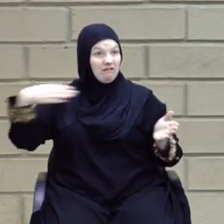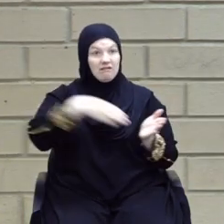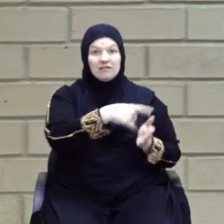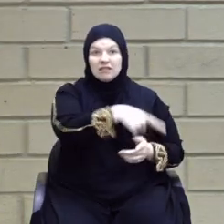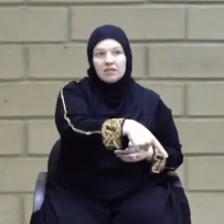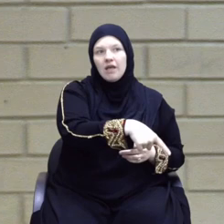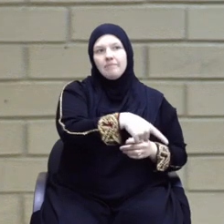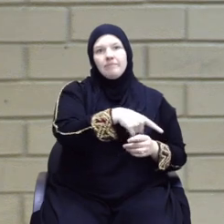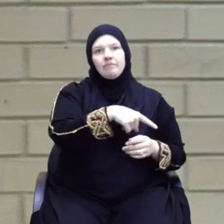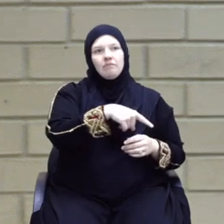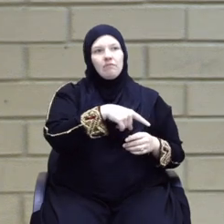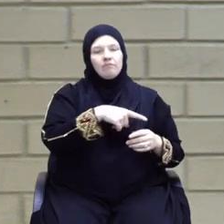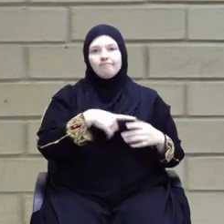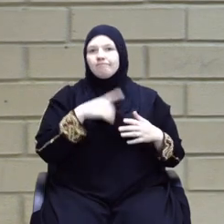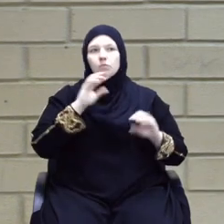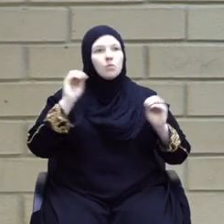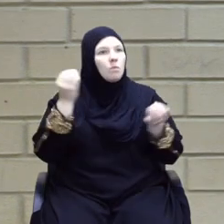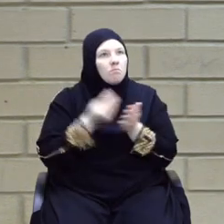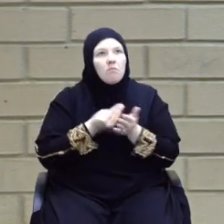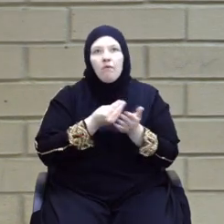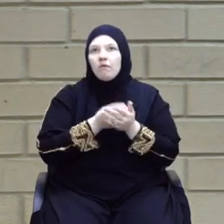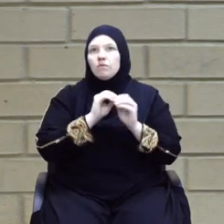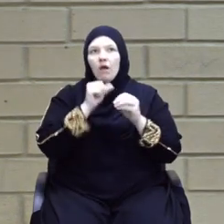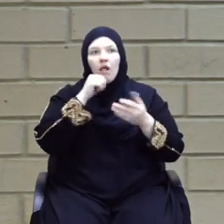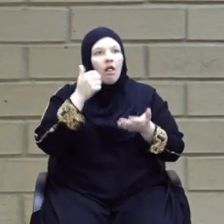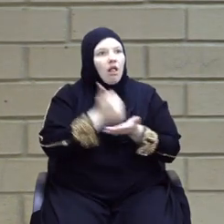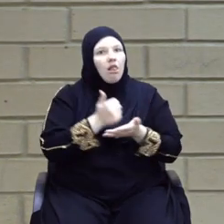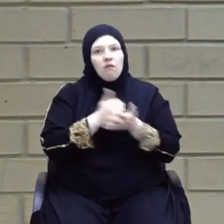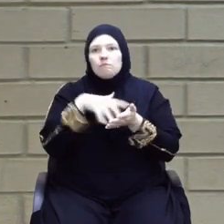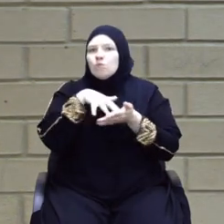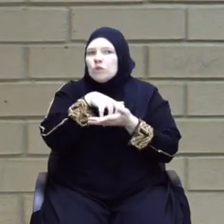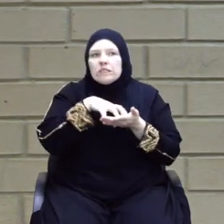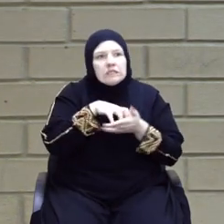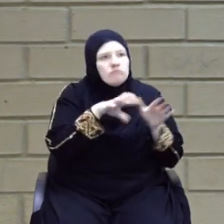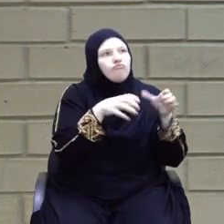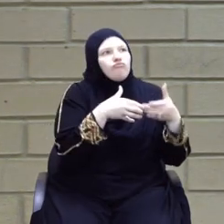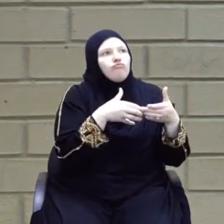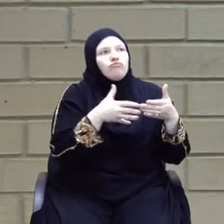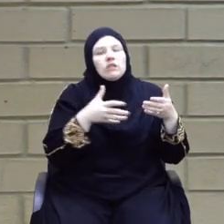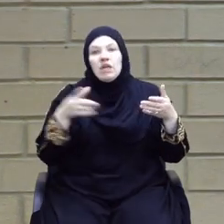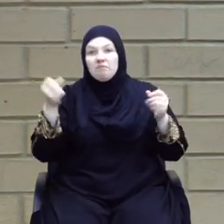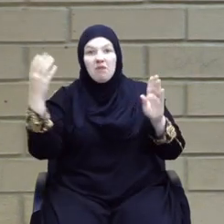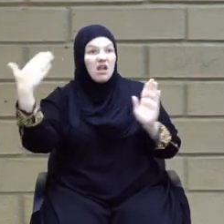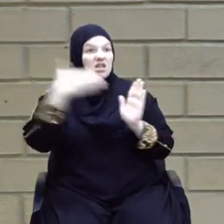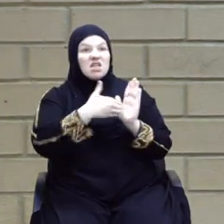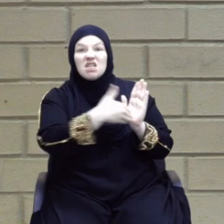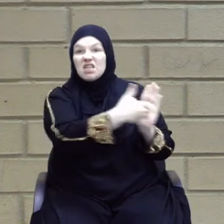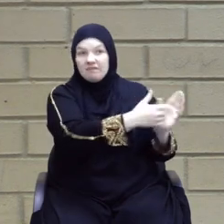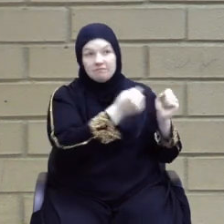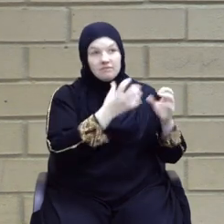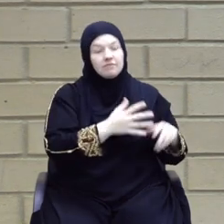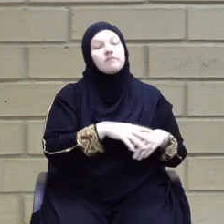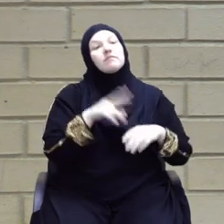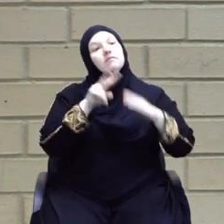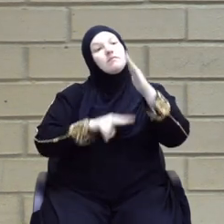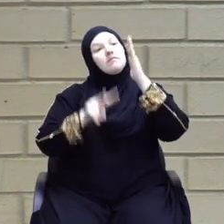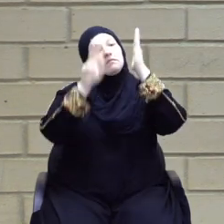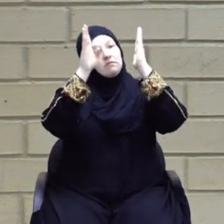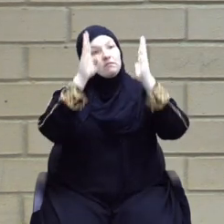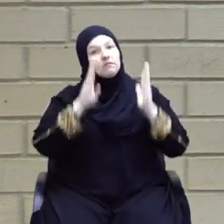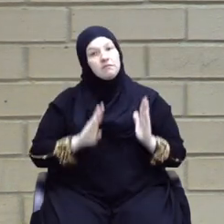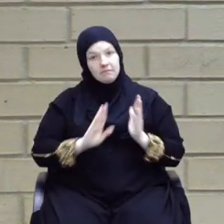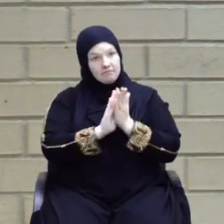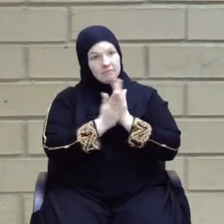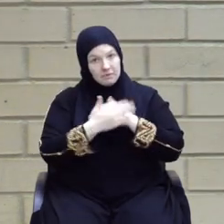they were defenseless, they were weak, and because of that, the Prophet sallallahu alayhi